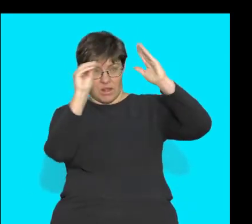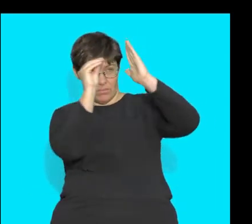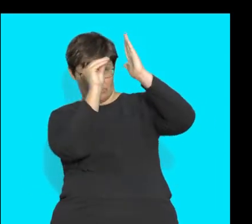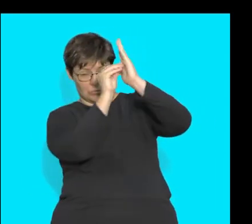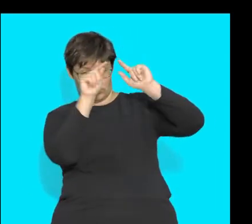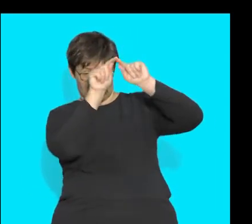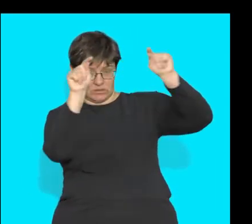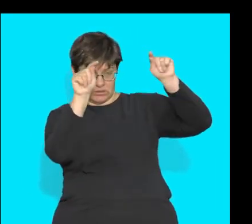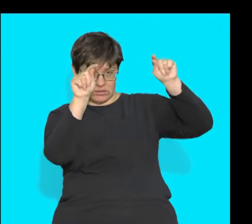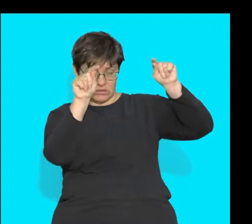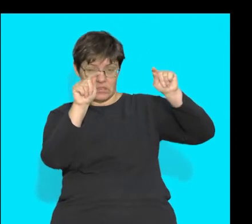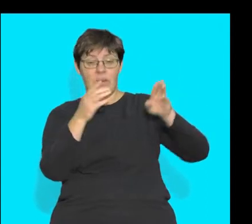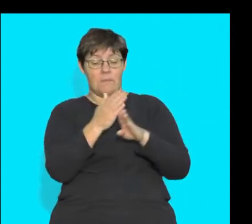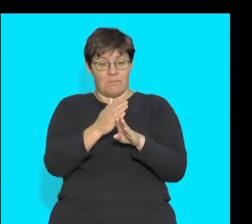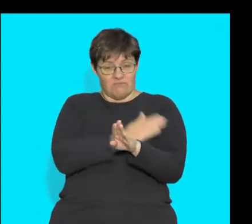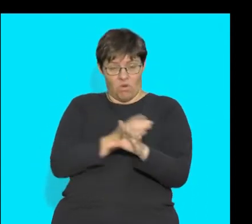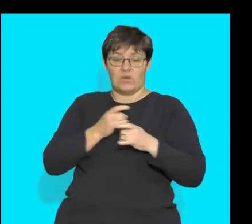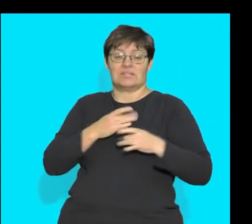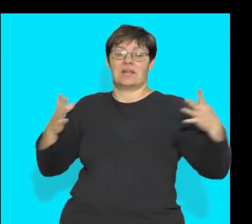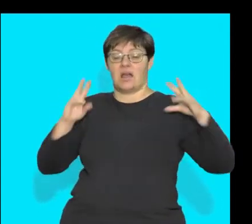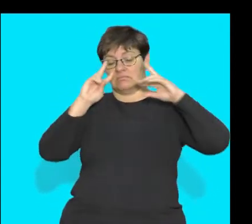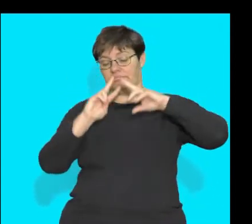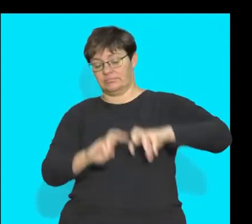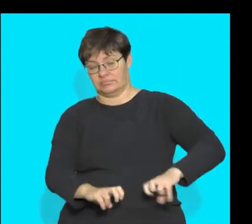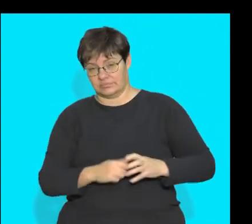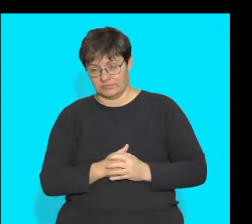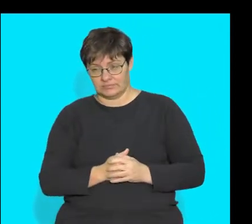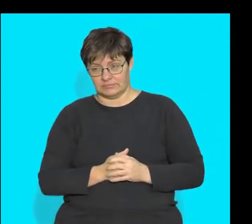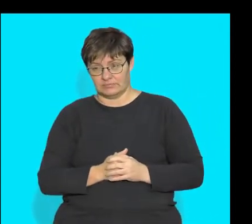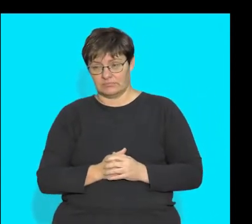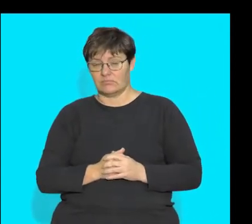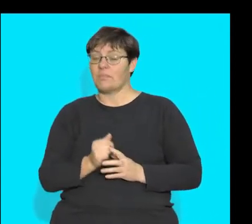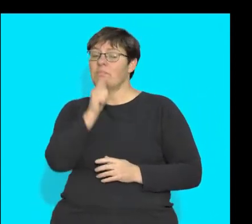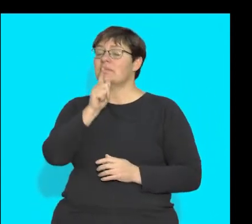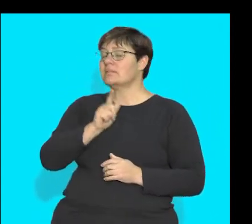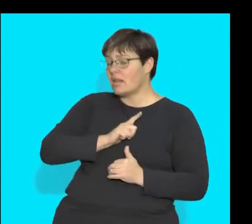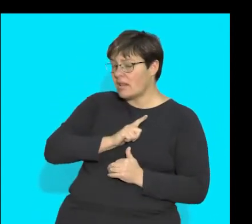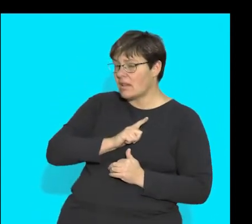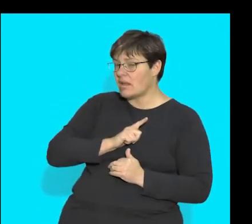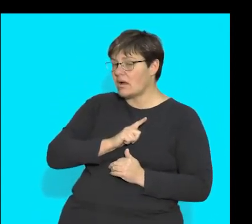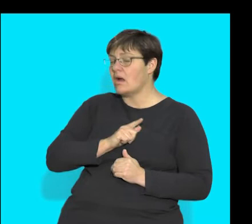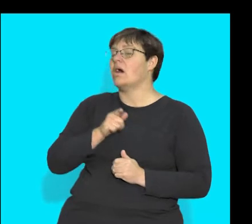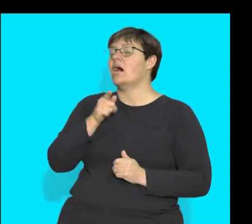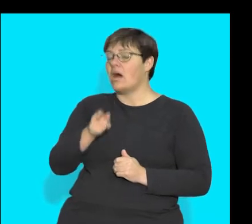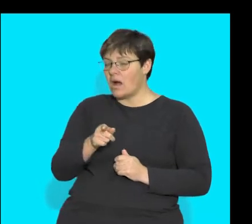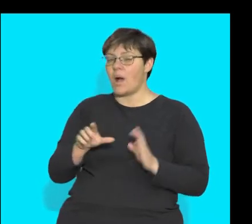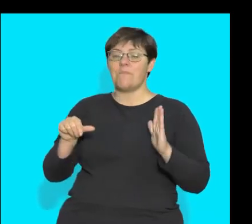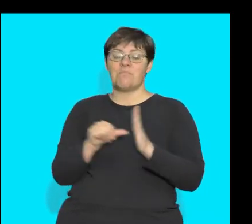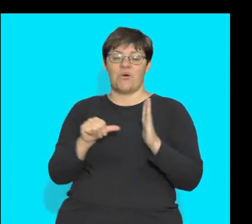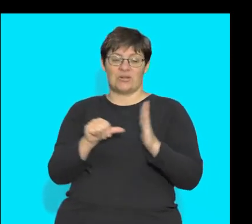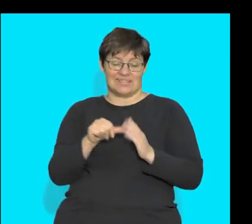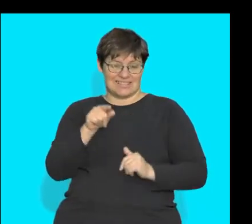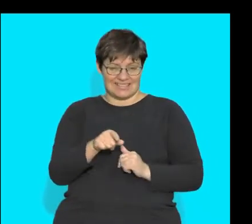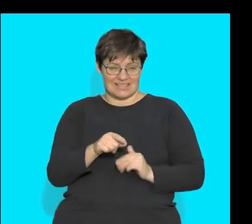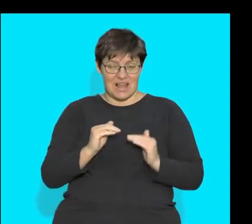the beaker before the start of the investigation. Right, so that's telling me that there is the